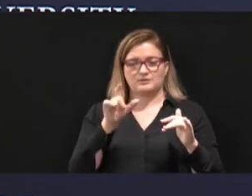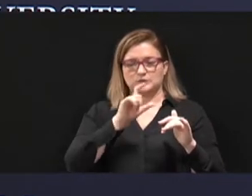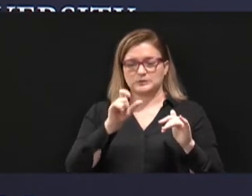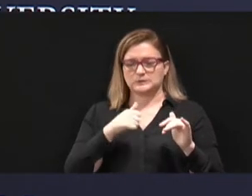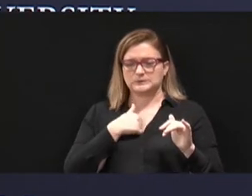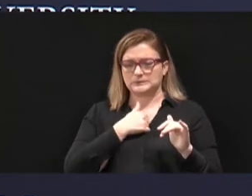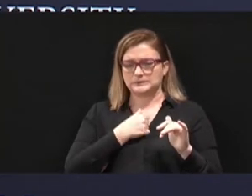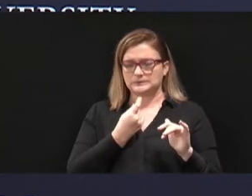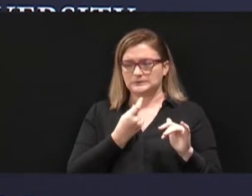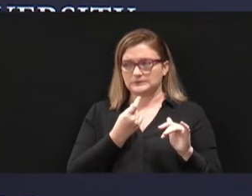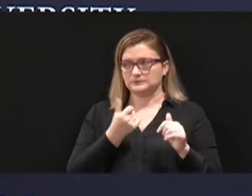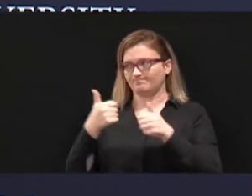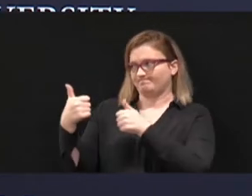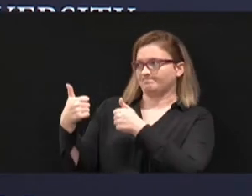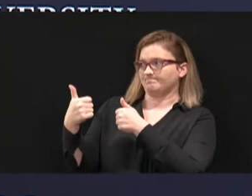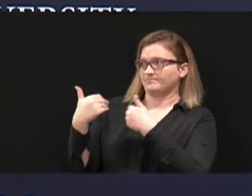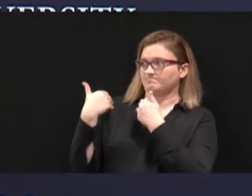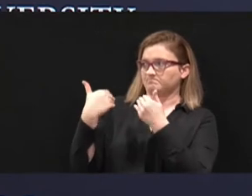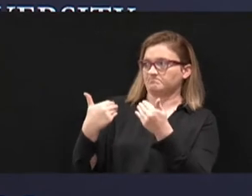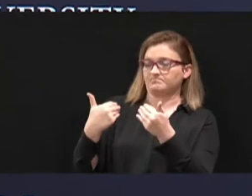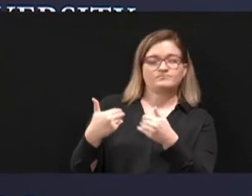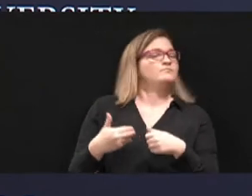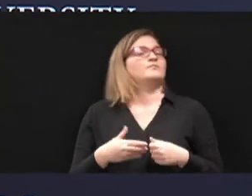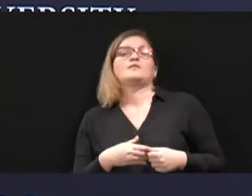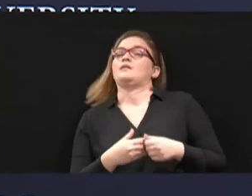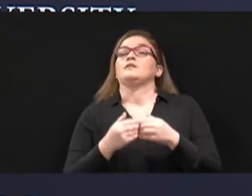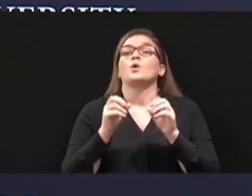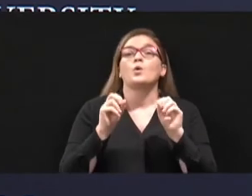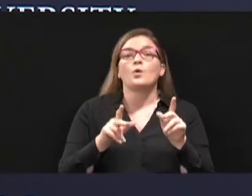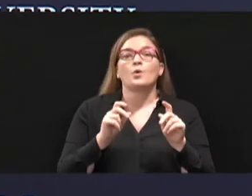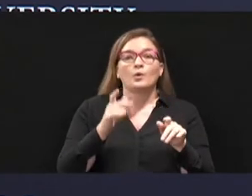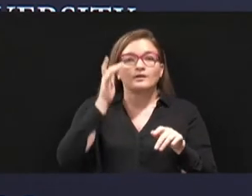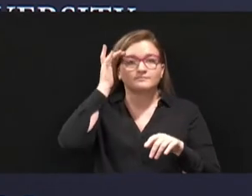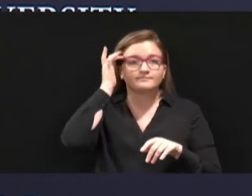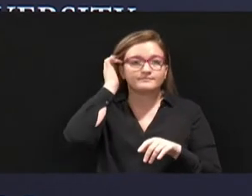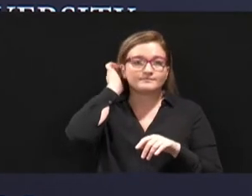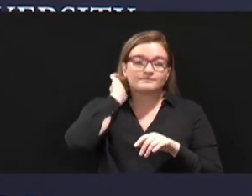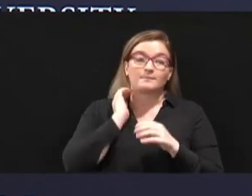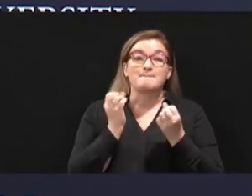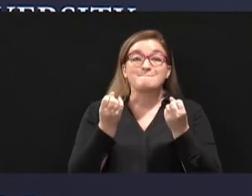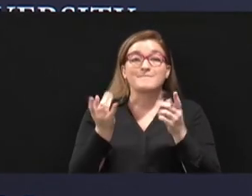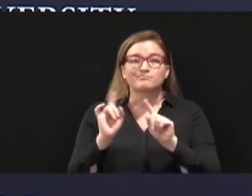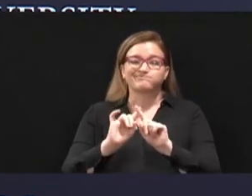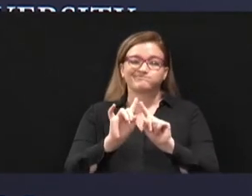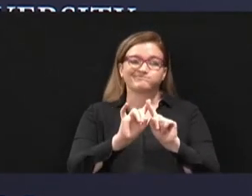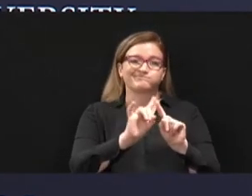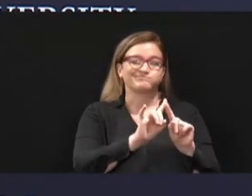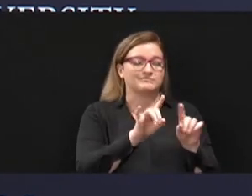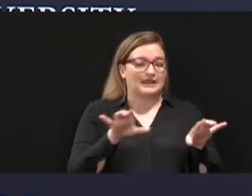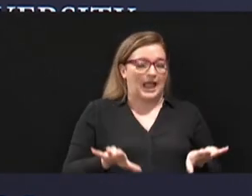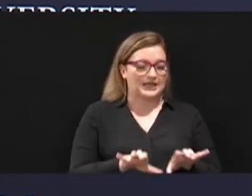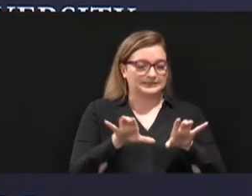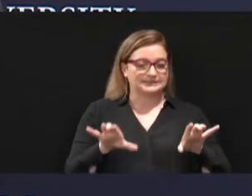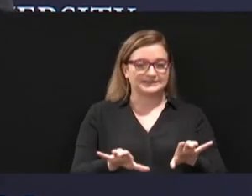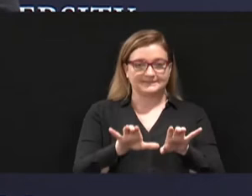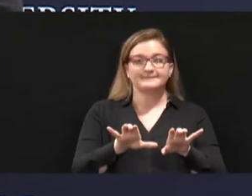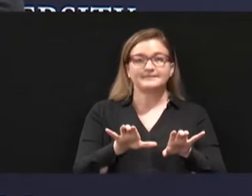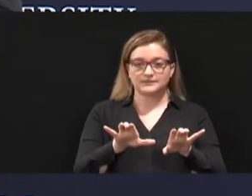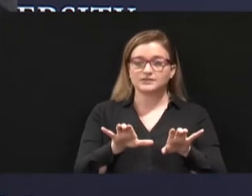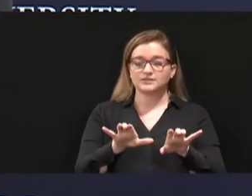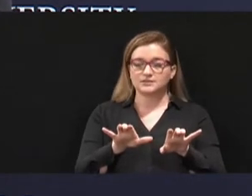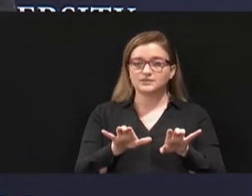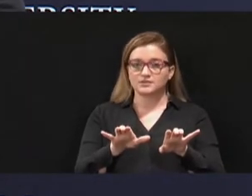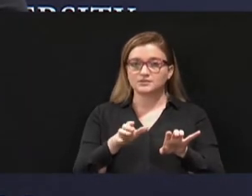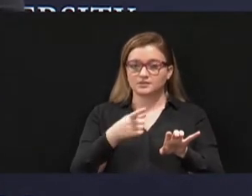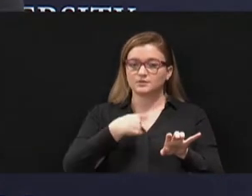feedback is. I think we're good now. Okay. So there's a lot of things that you can, a lot of activities.